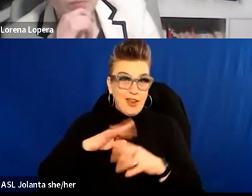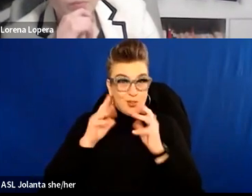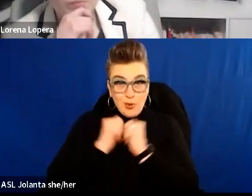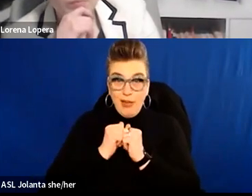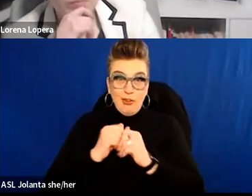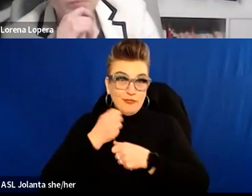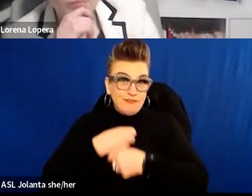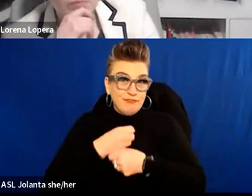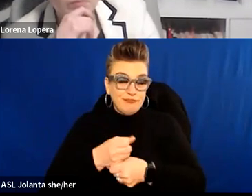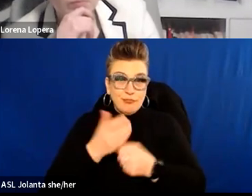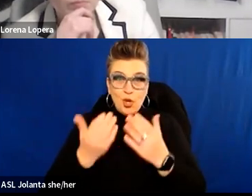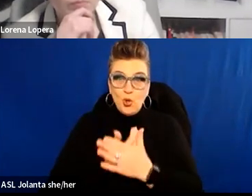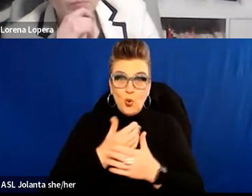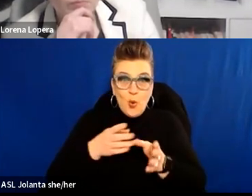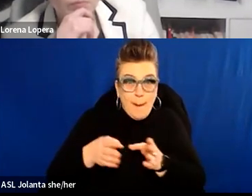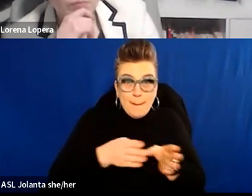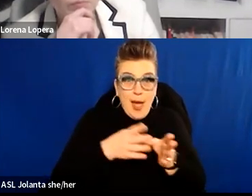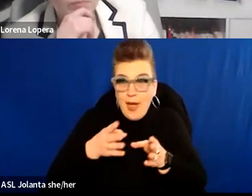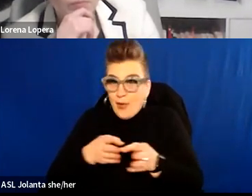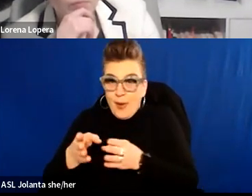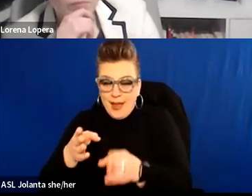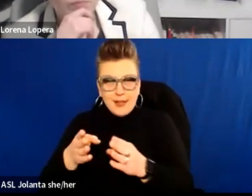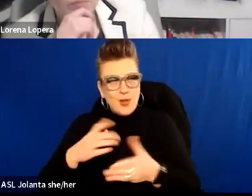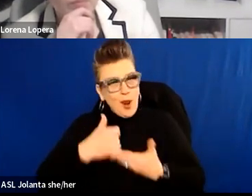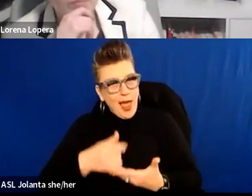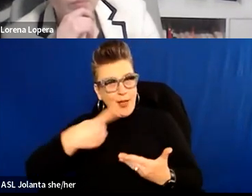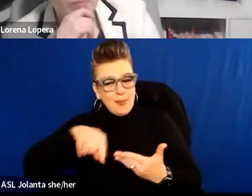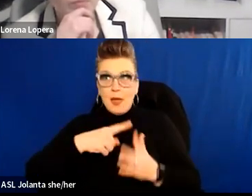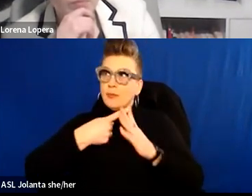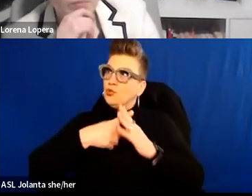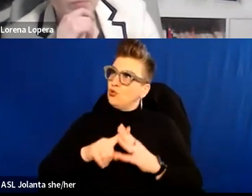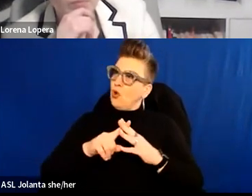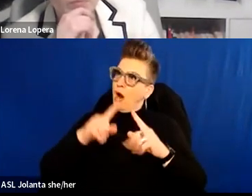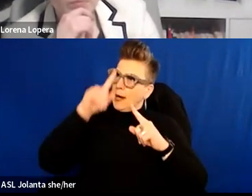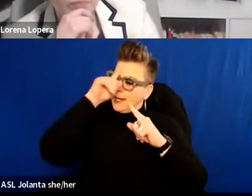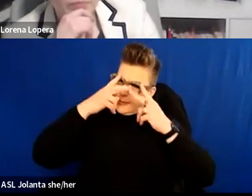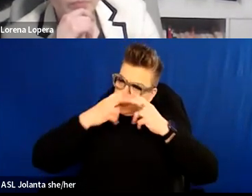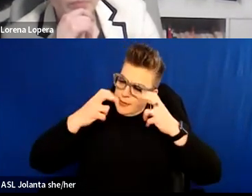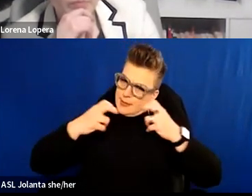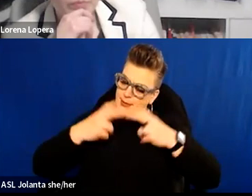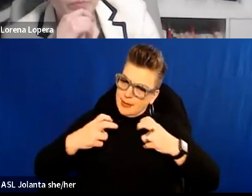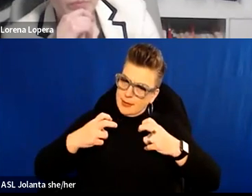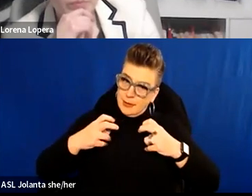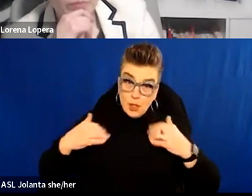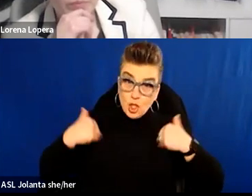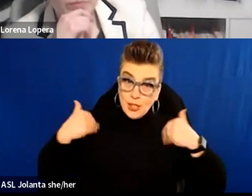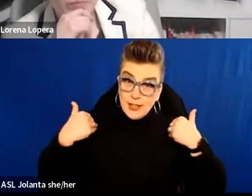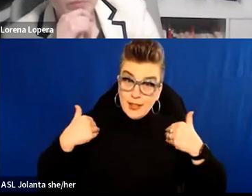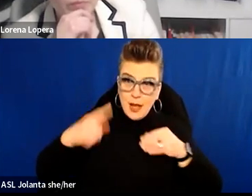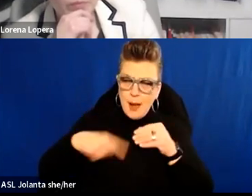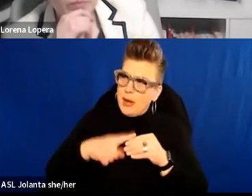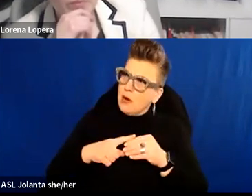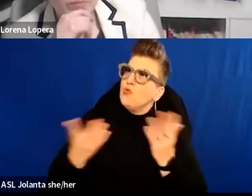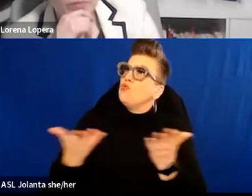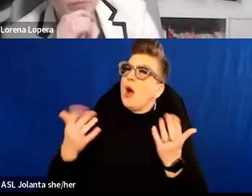will help them begin thinking at an early age about their future